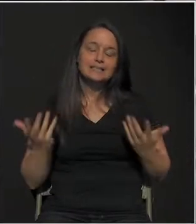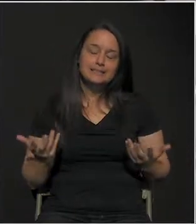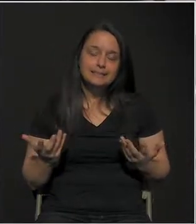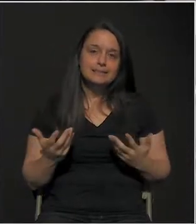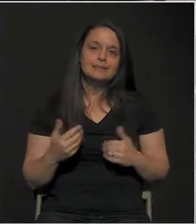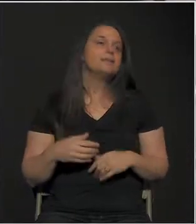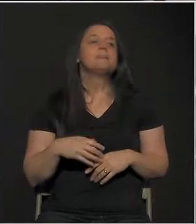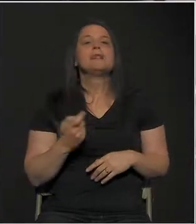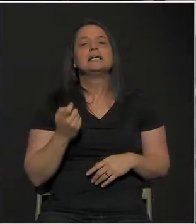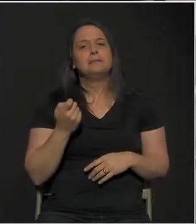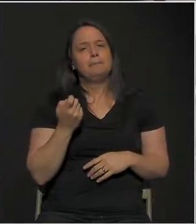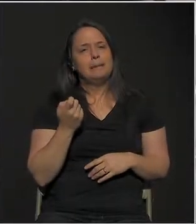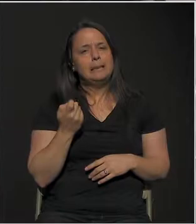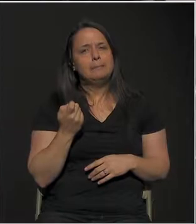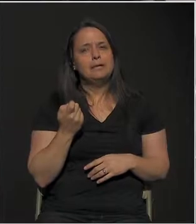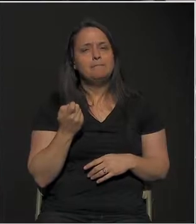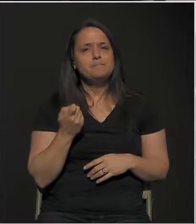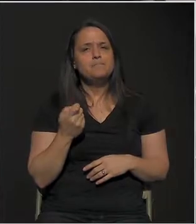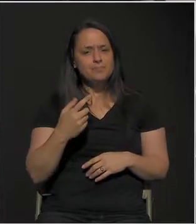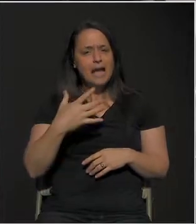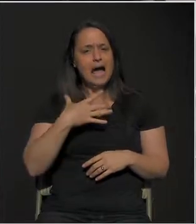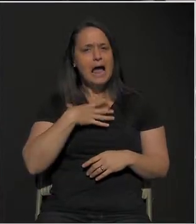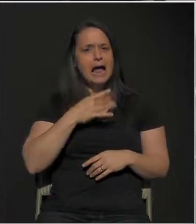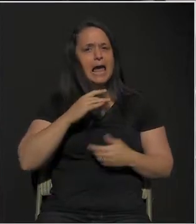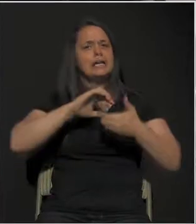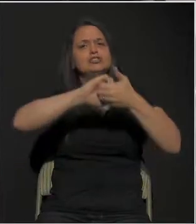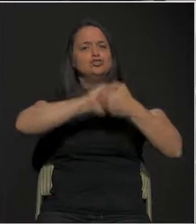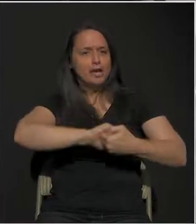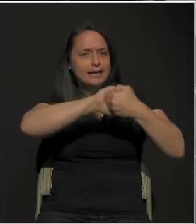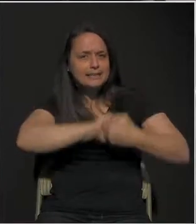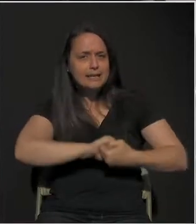I'm gonna be a little sacrilegious. I like shaking hands with people.